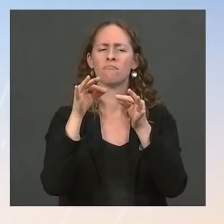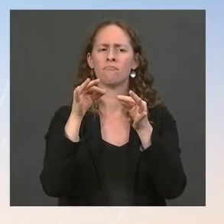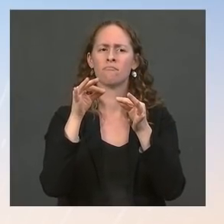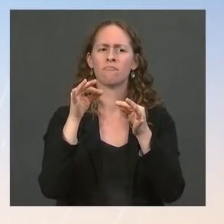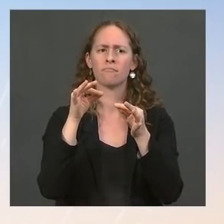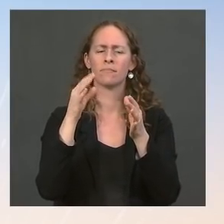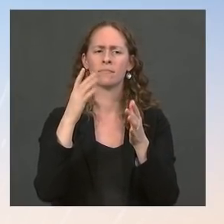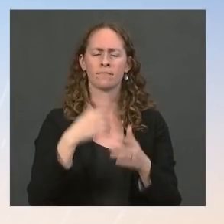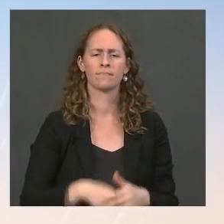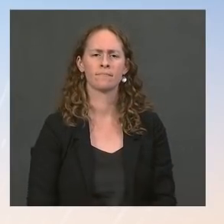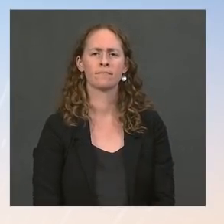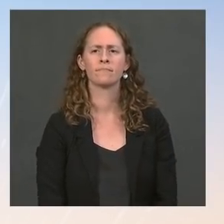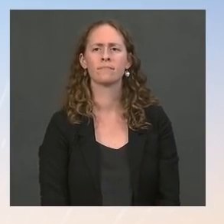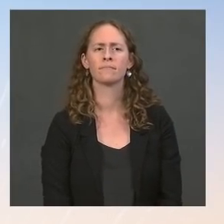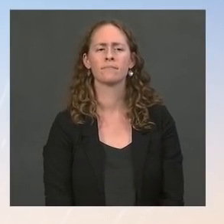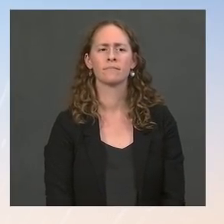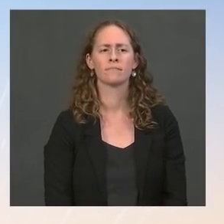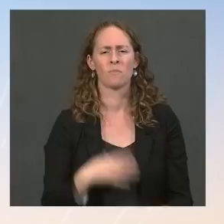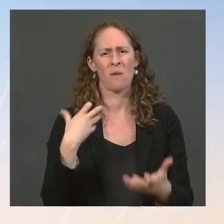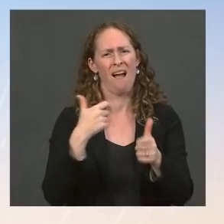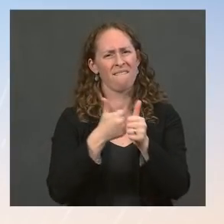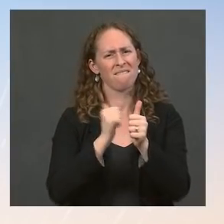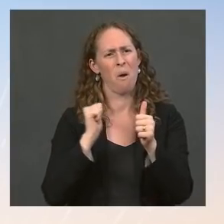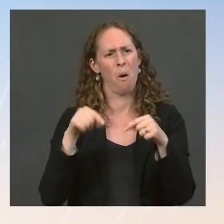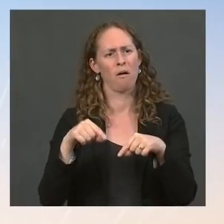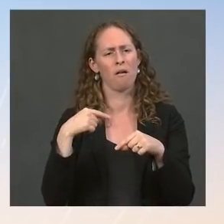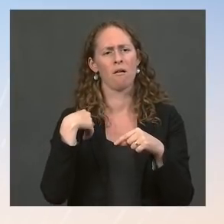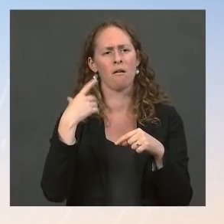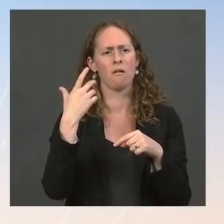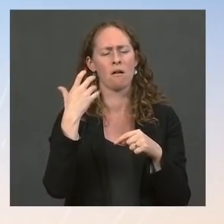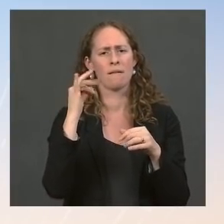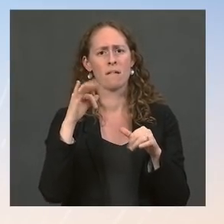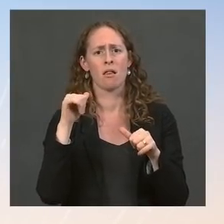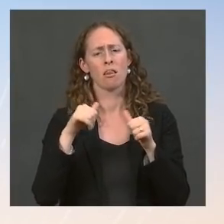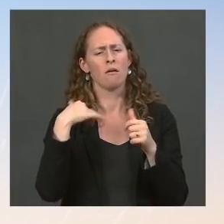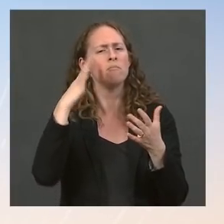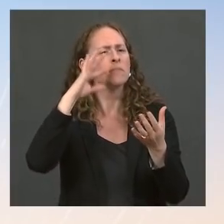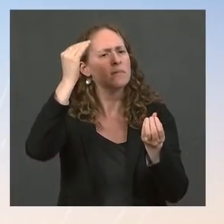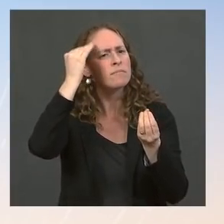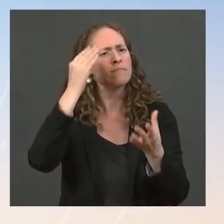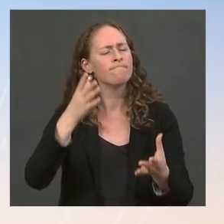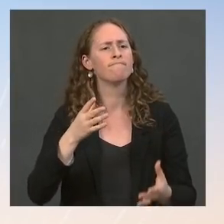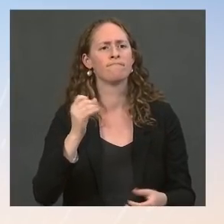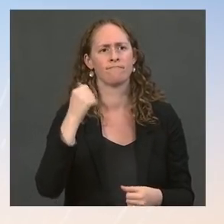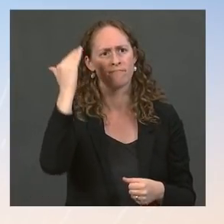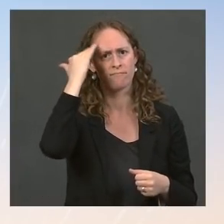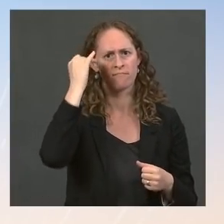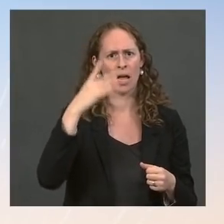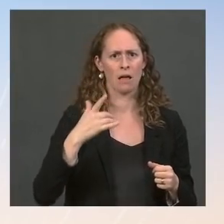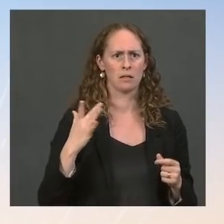has any level of insecurity about this, which I understand is many people. One moment.